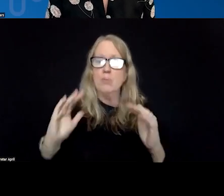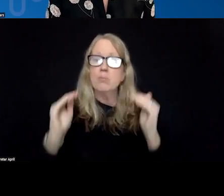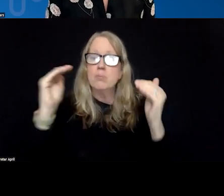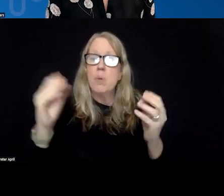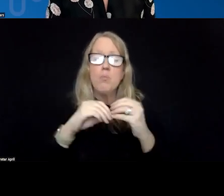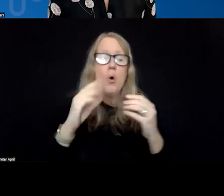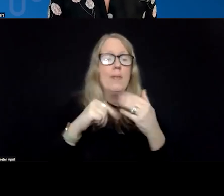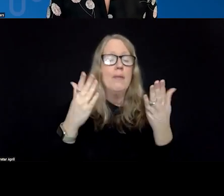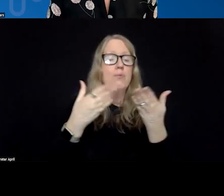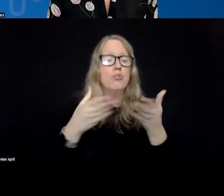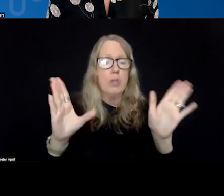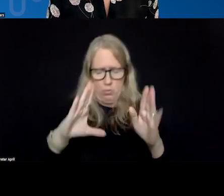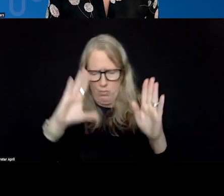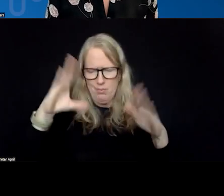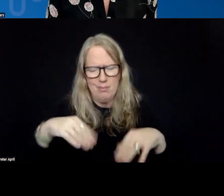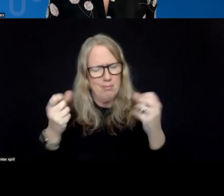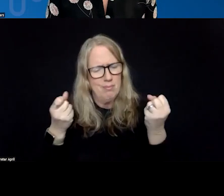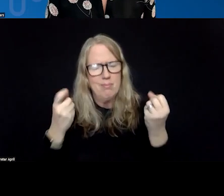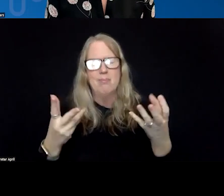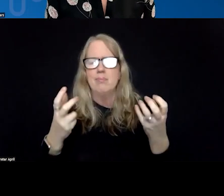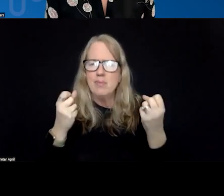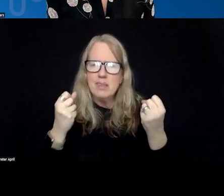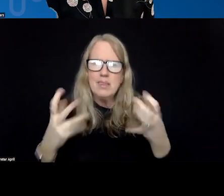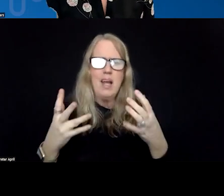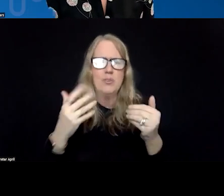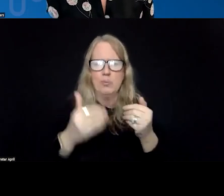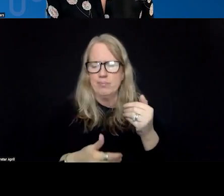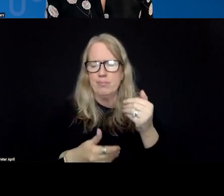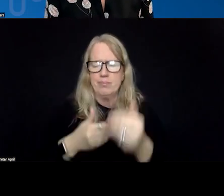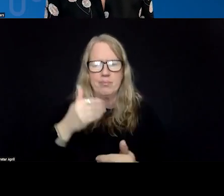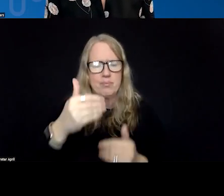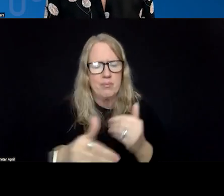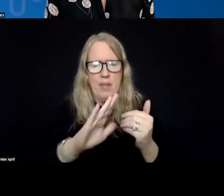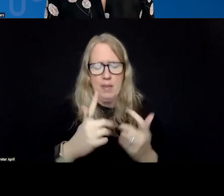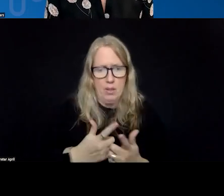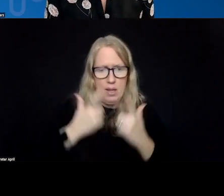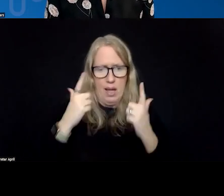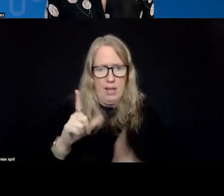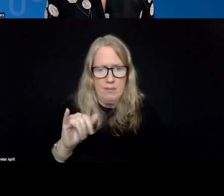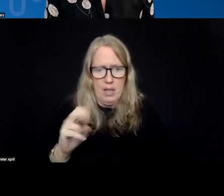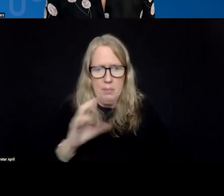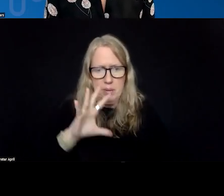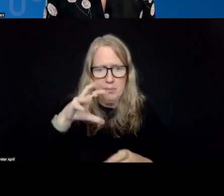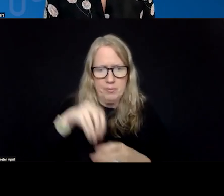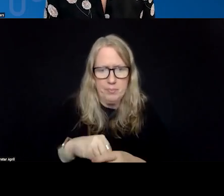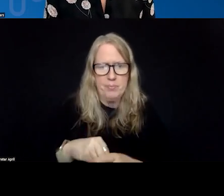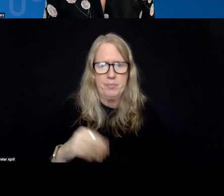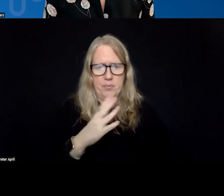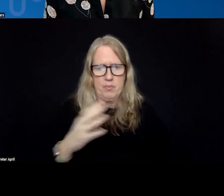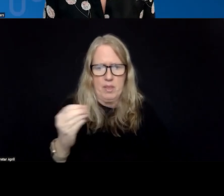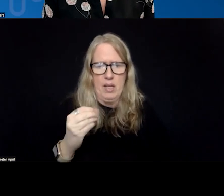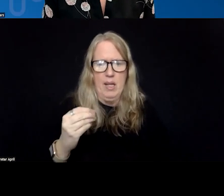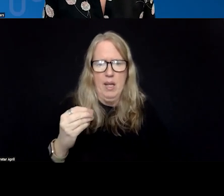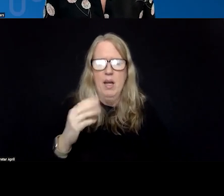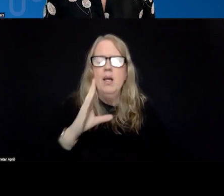public. We know that there are lots of steps along their lifeline that may have contributed to trauma. And so we need to really